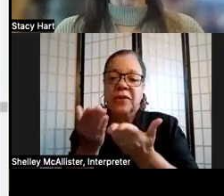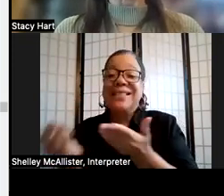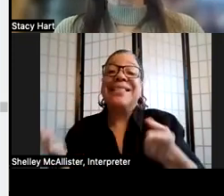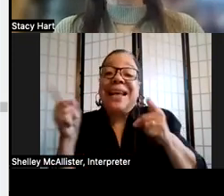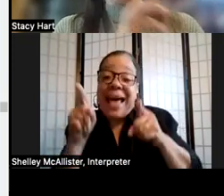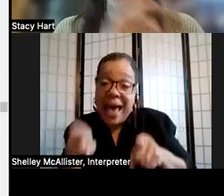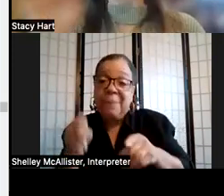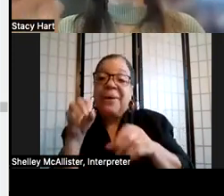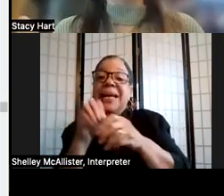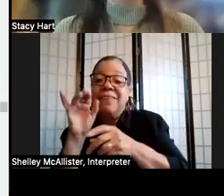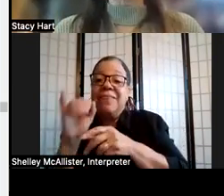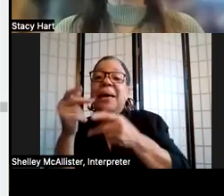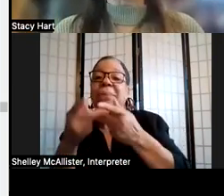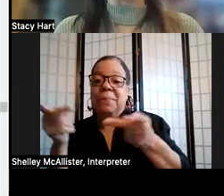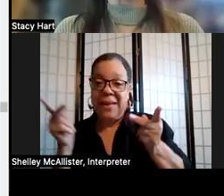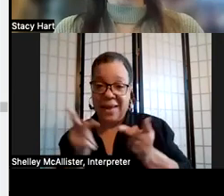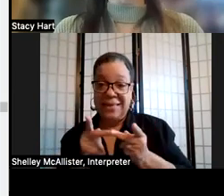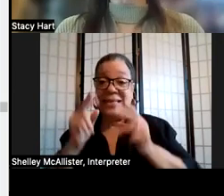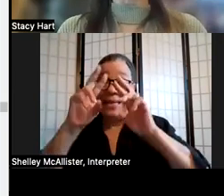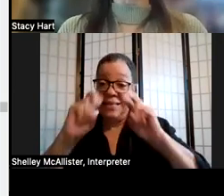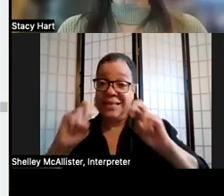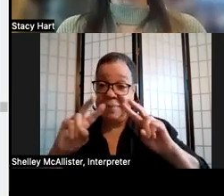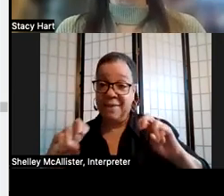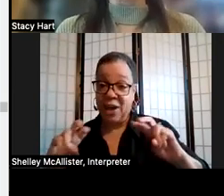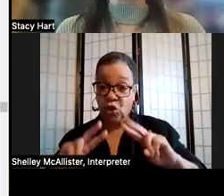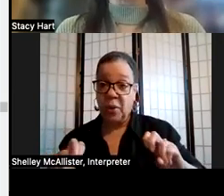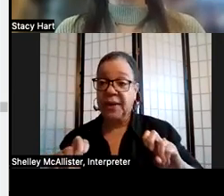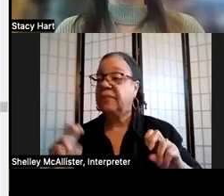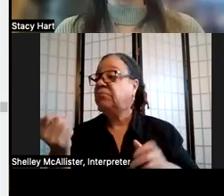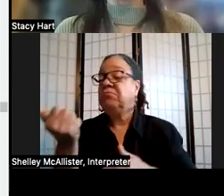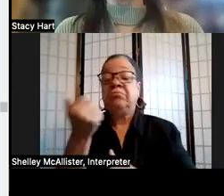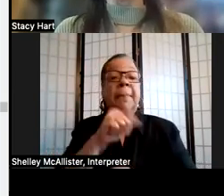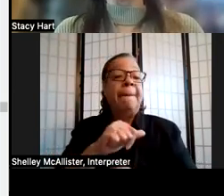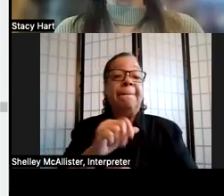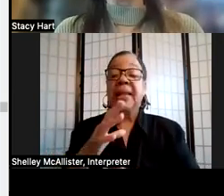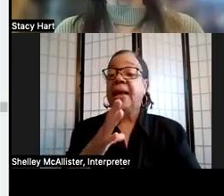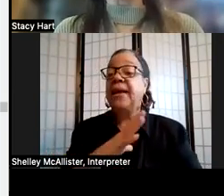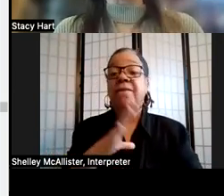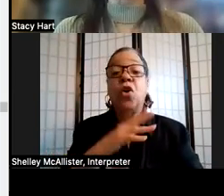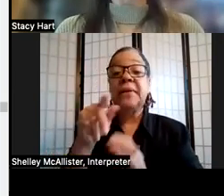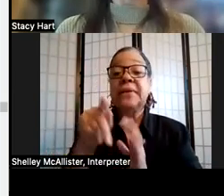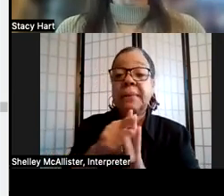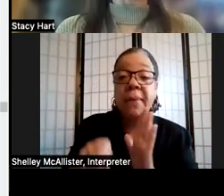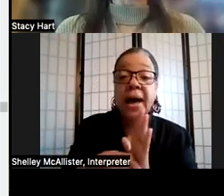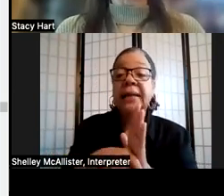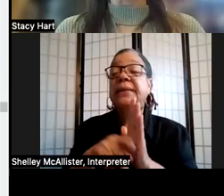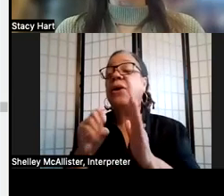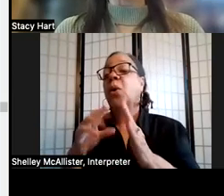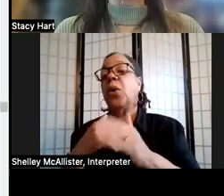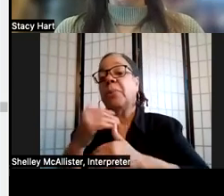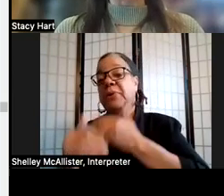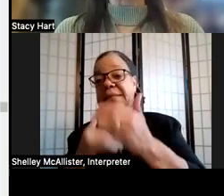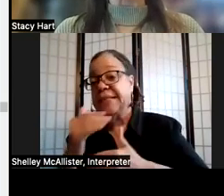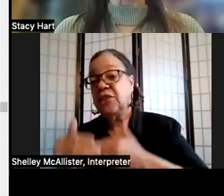that space. And this is overlaid with any formal policies and procedures and